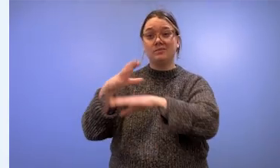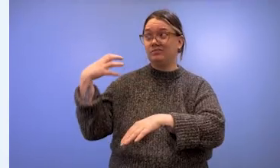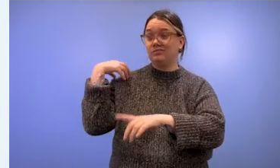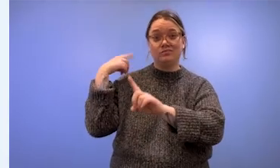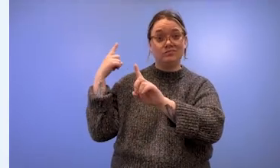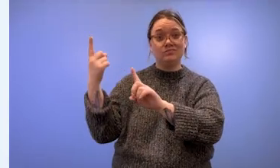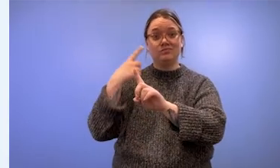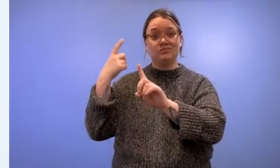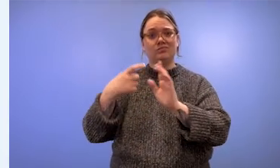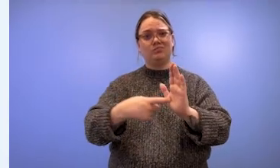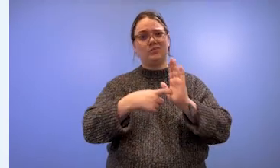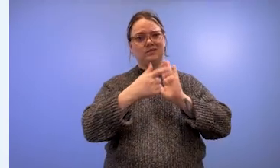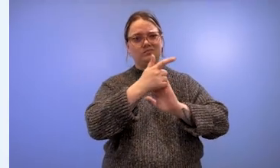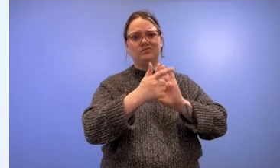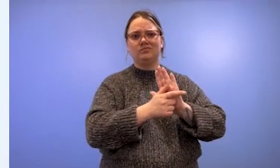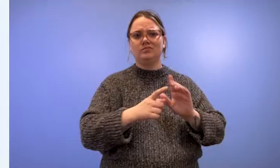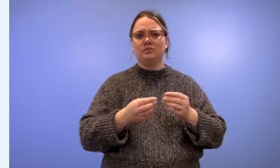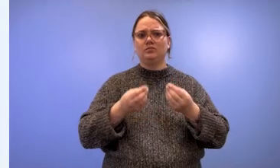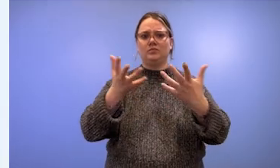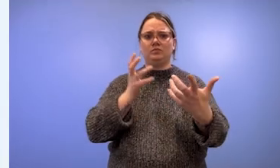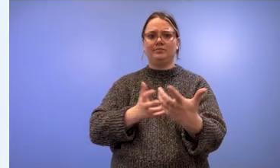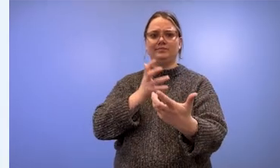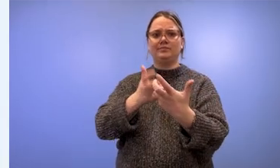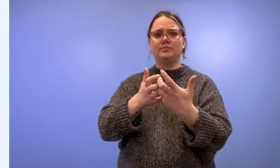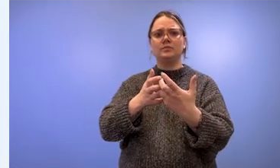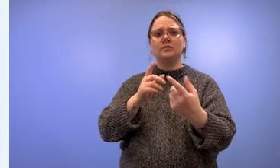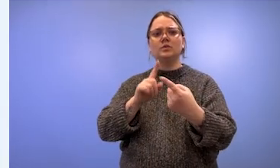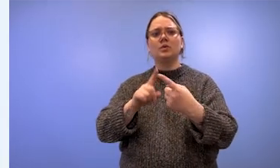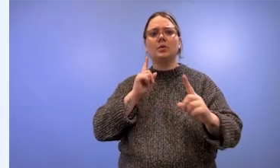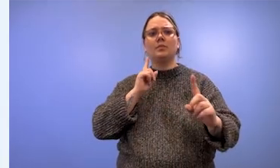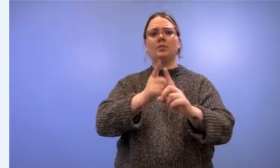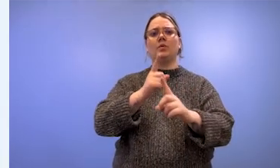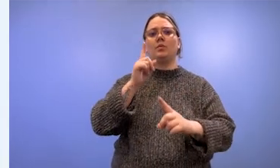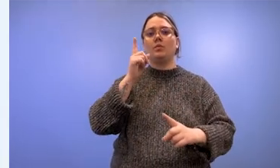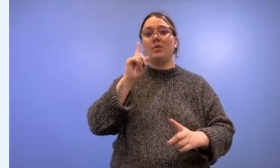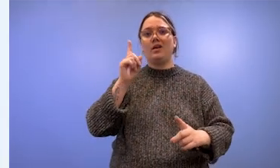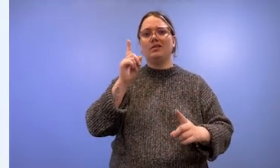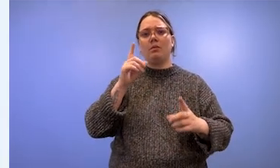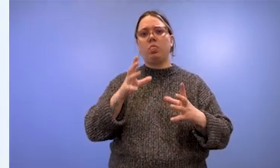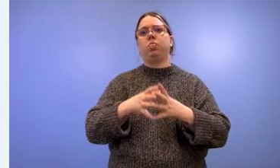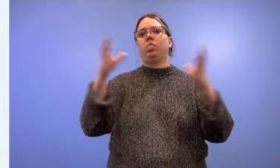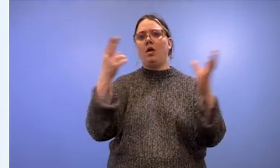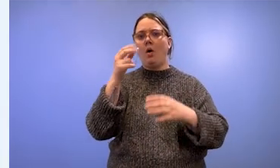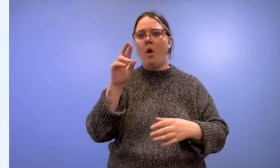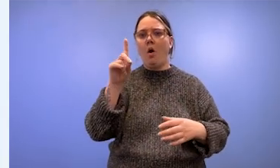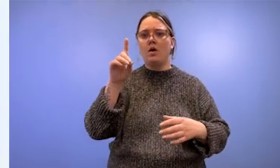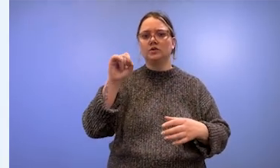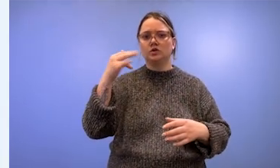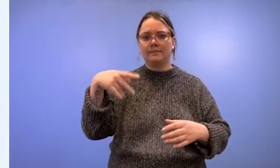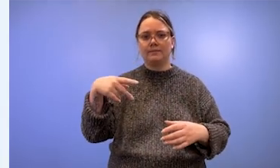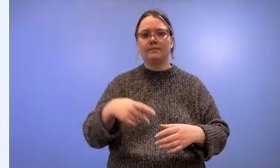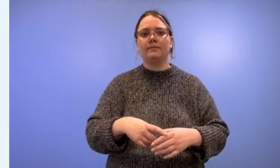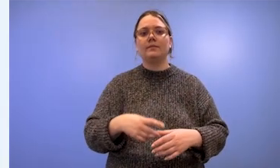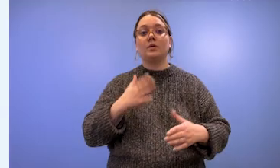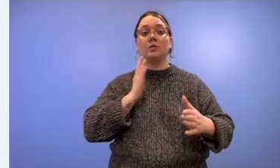employers are required by law to offer accommodations up until the point of undue hardship. However, our goal